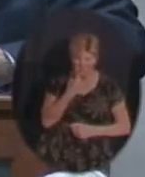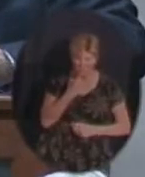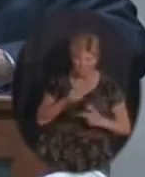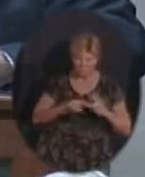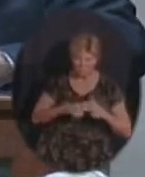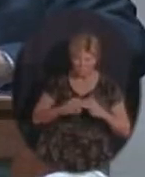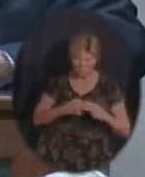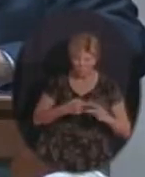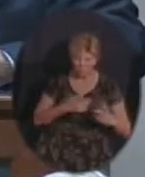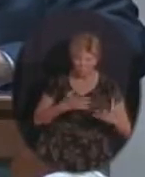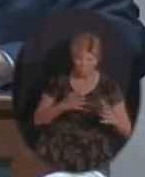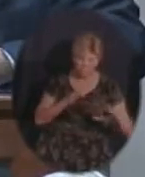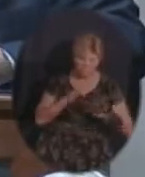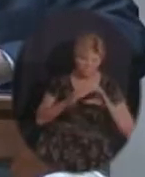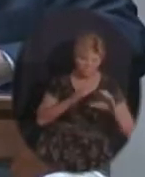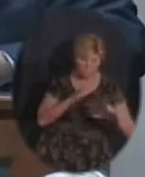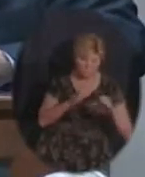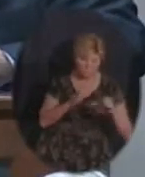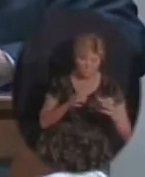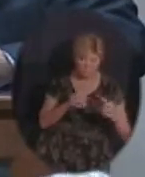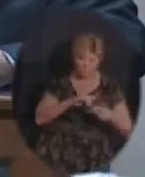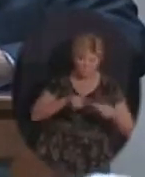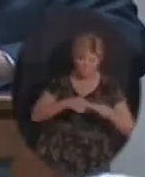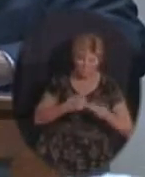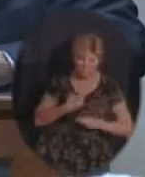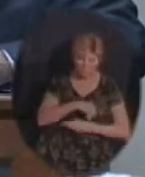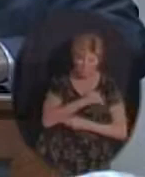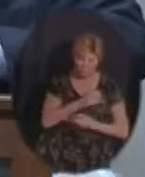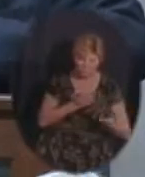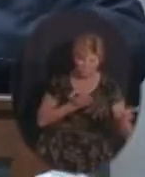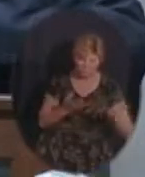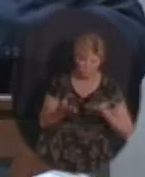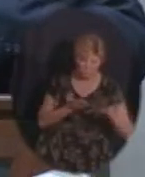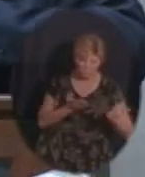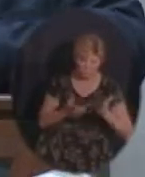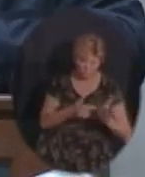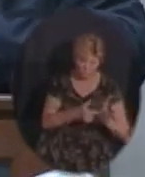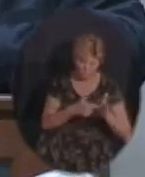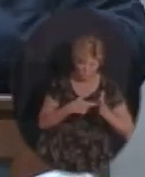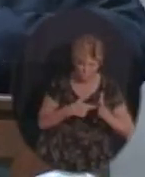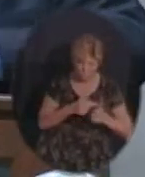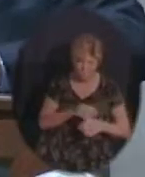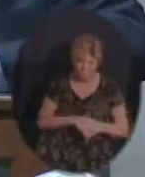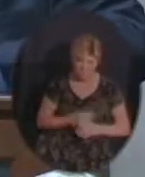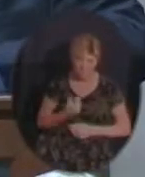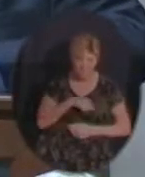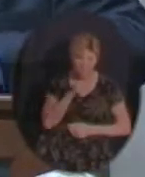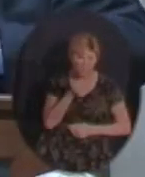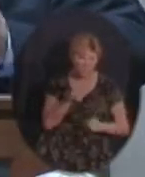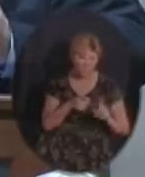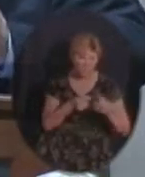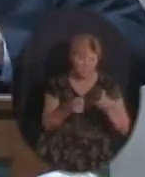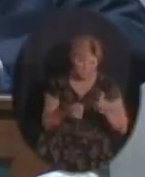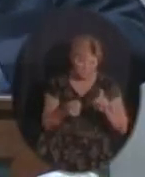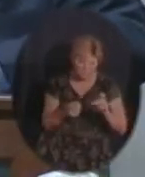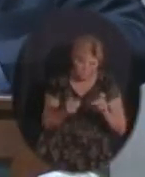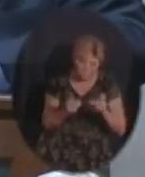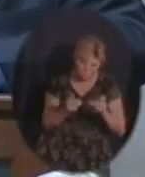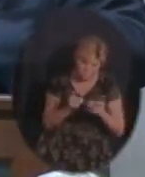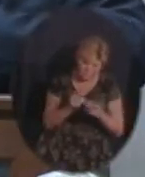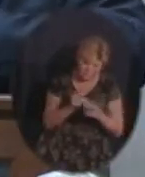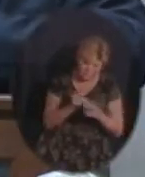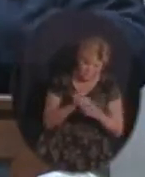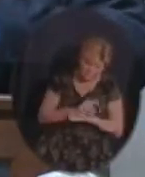And actually, you and I need to hook up, I guess, sometime next week maybe. But it just needs to be refined, and whoever we use. I